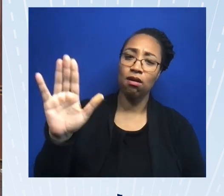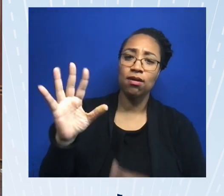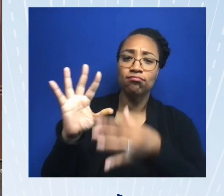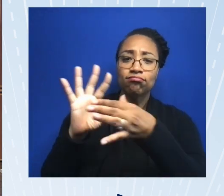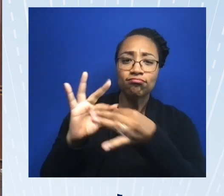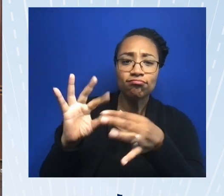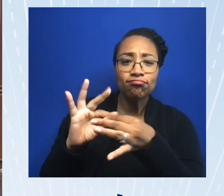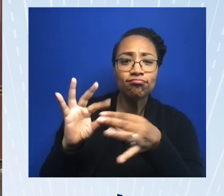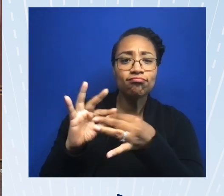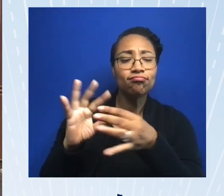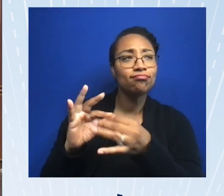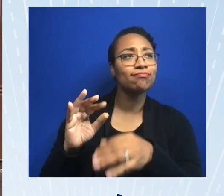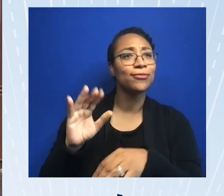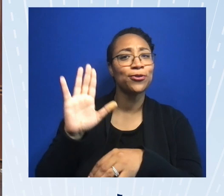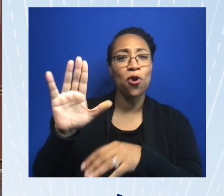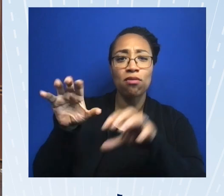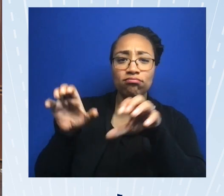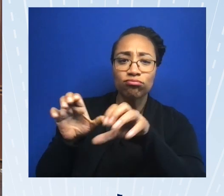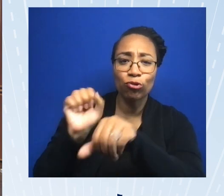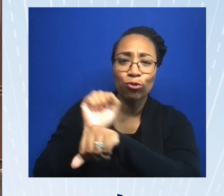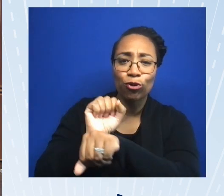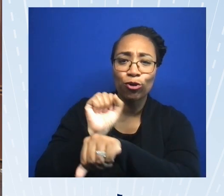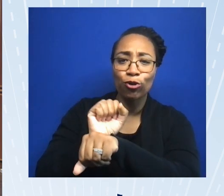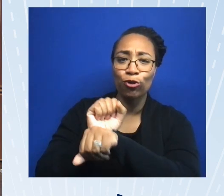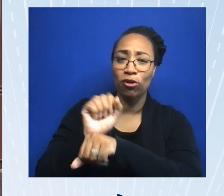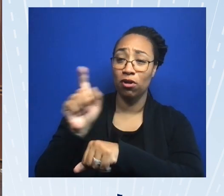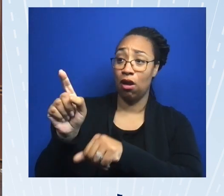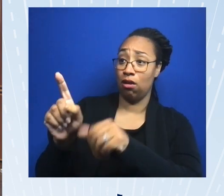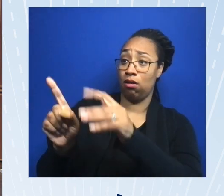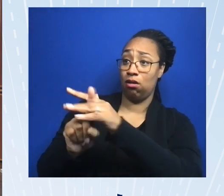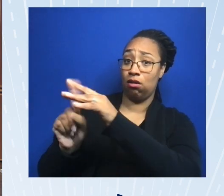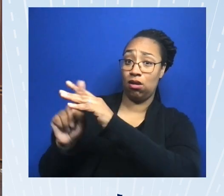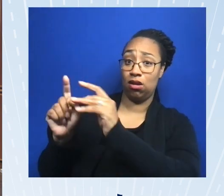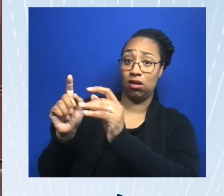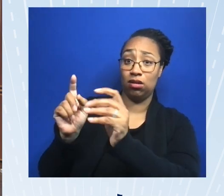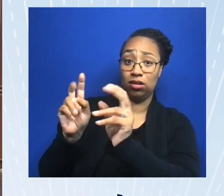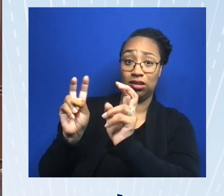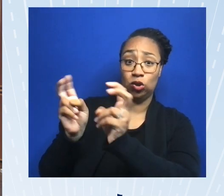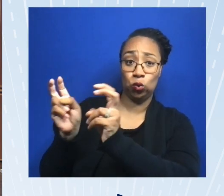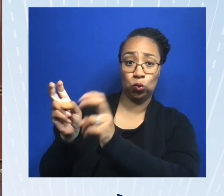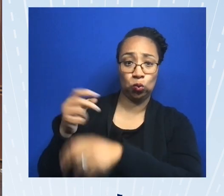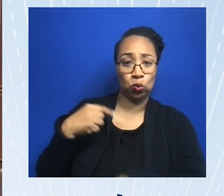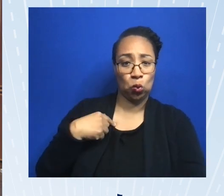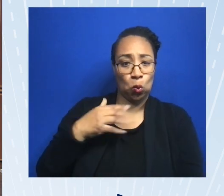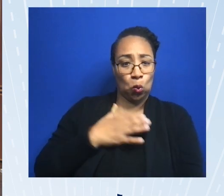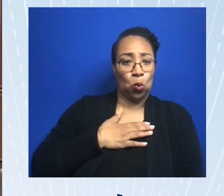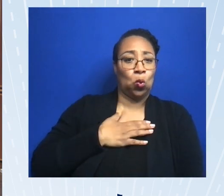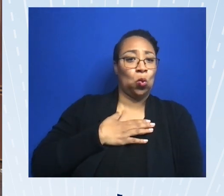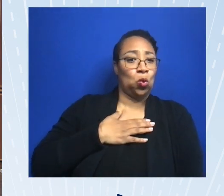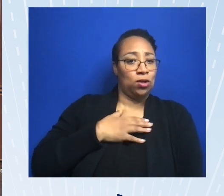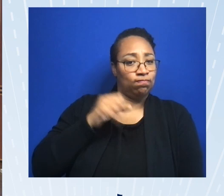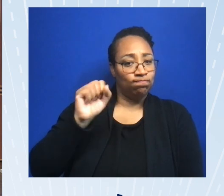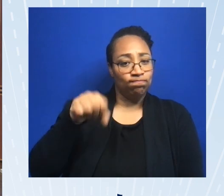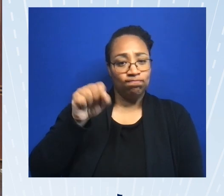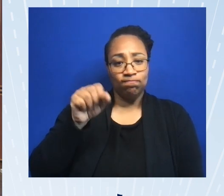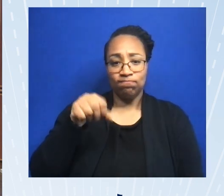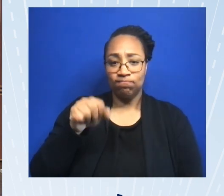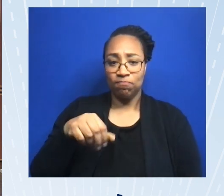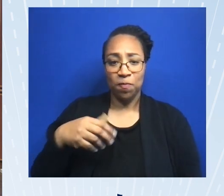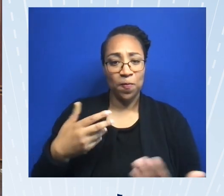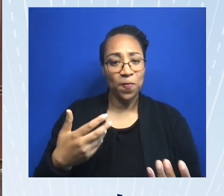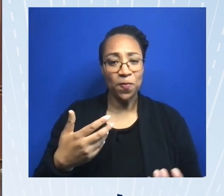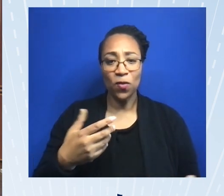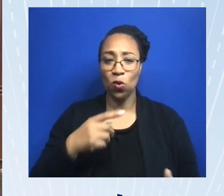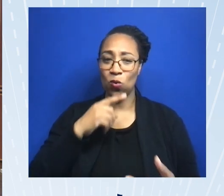but especially these last few months for your incredible work and diligence on this plan, which is so meaningful to me